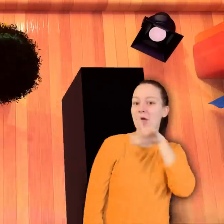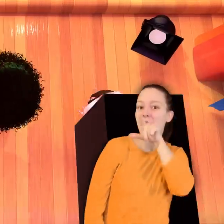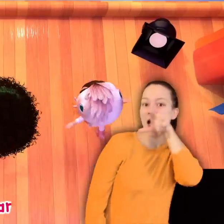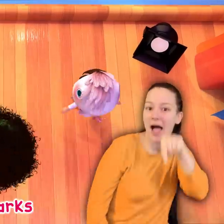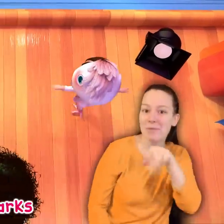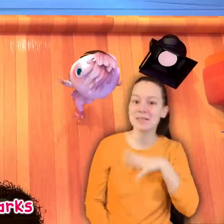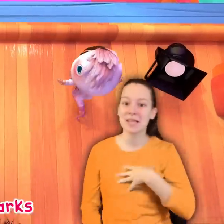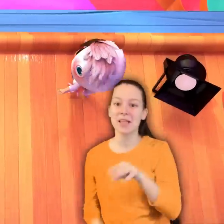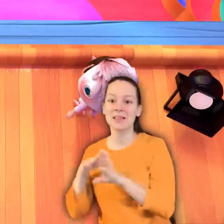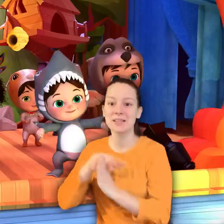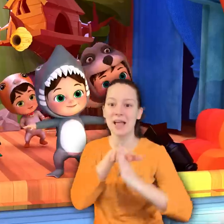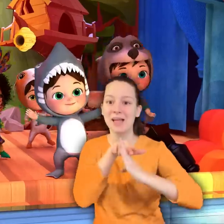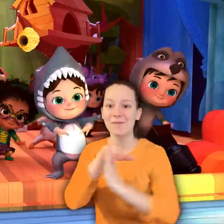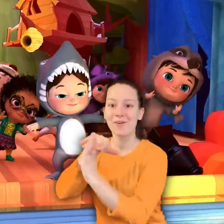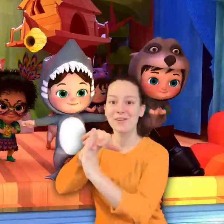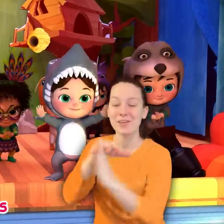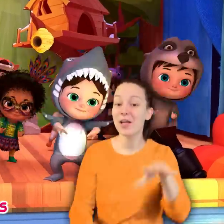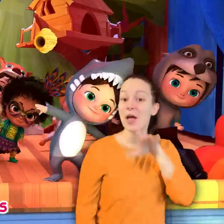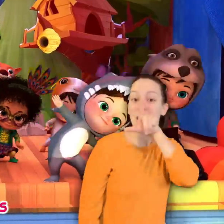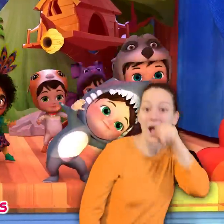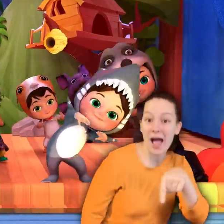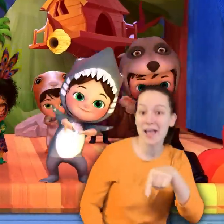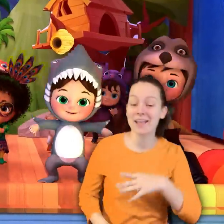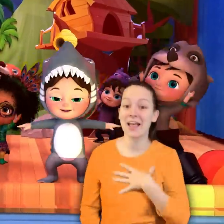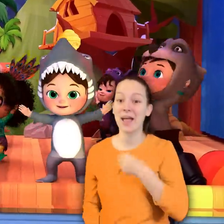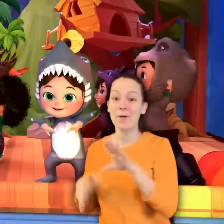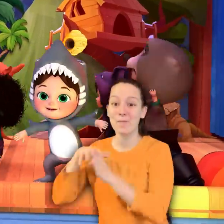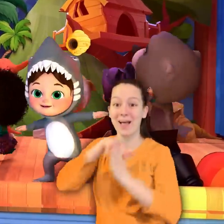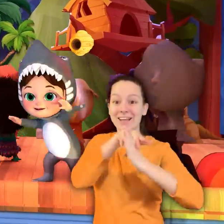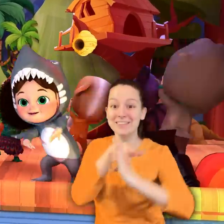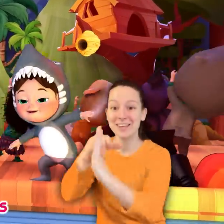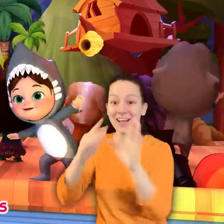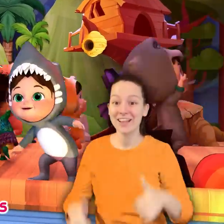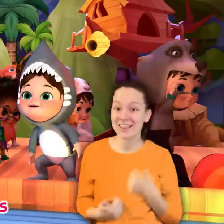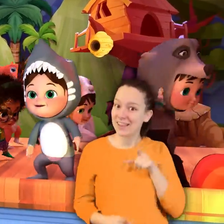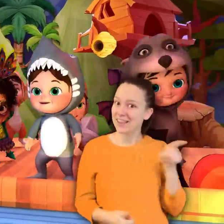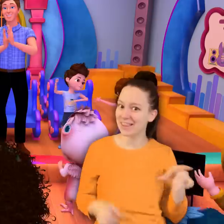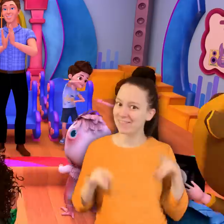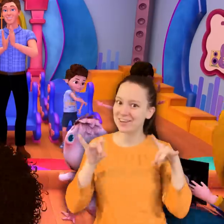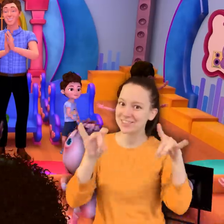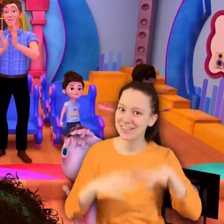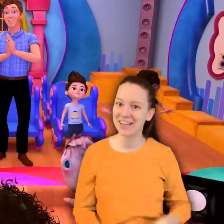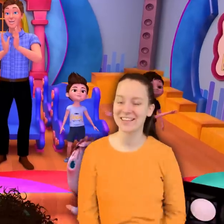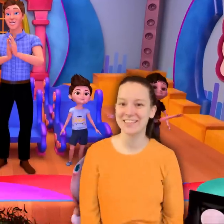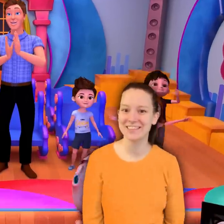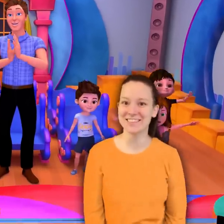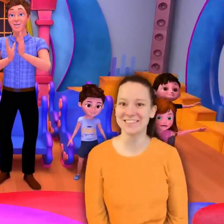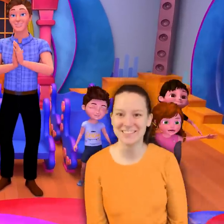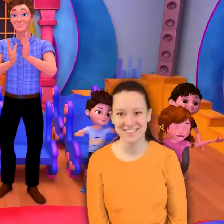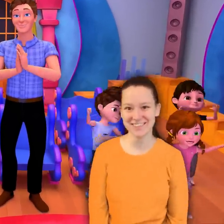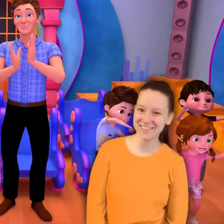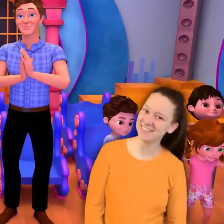Ibis and white sharks Ibis and white sharks I the sand white sharks live in